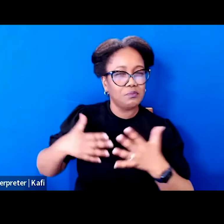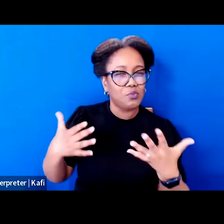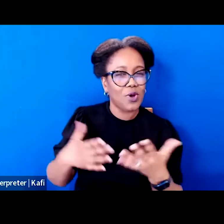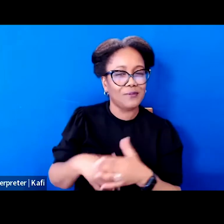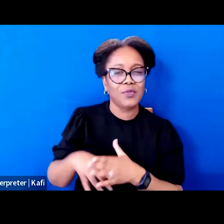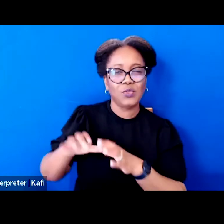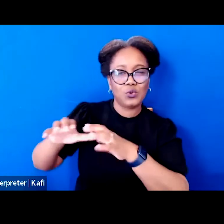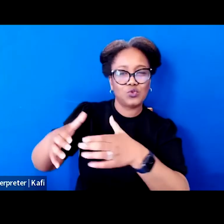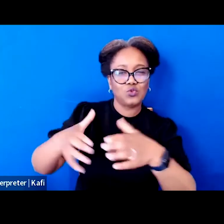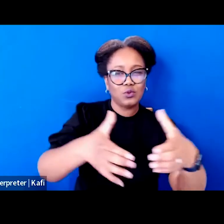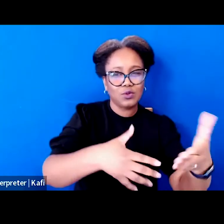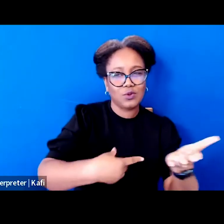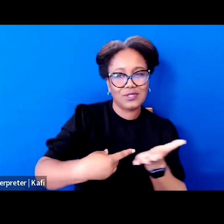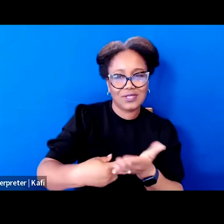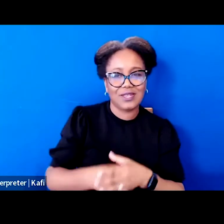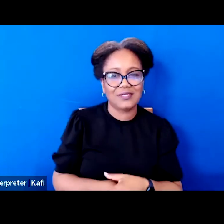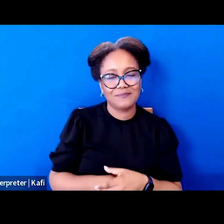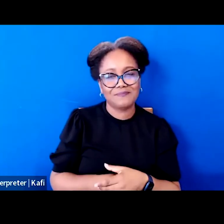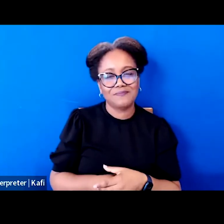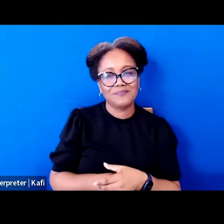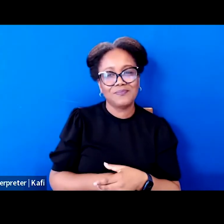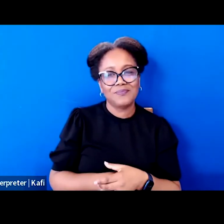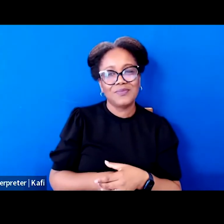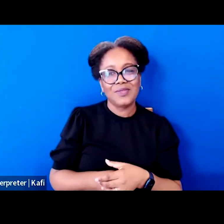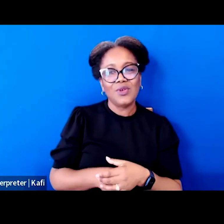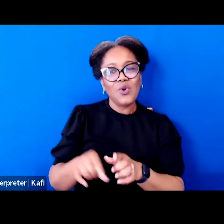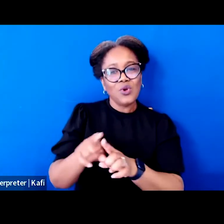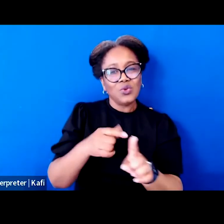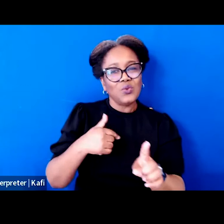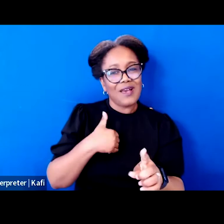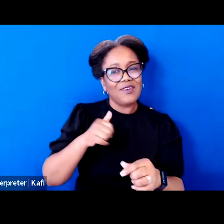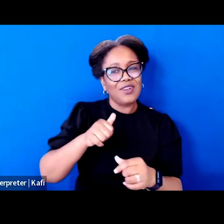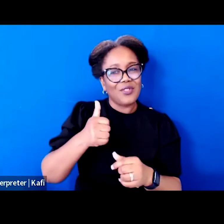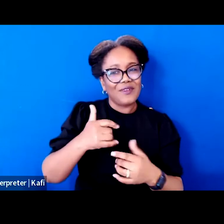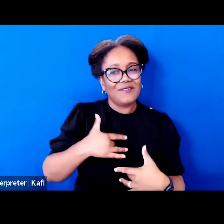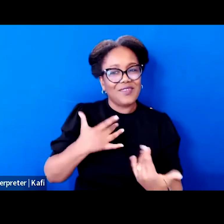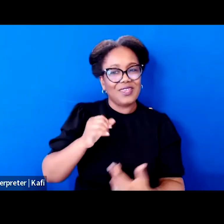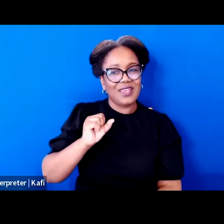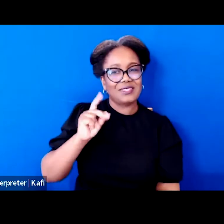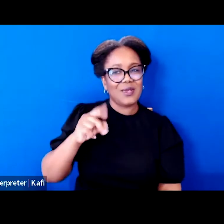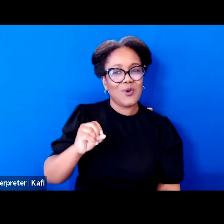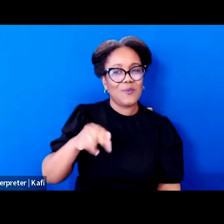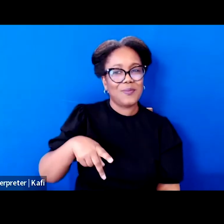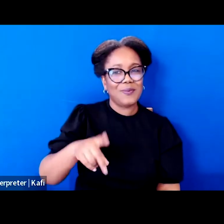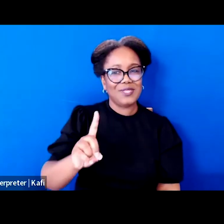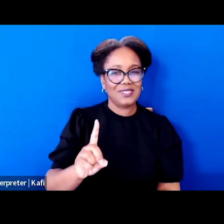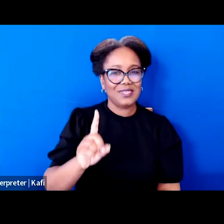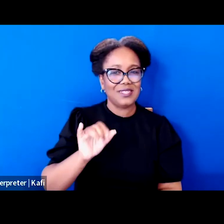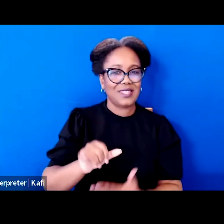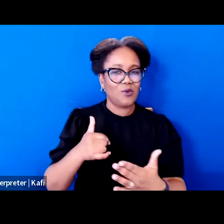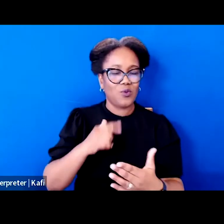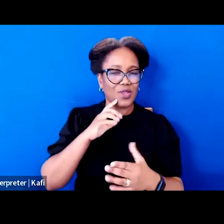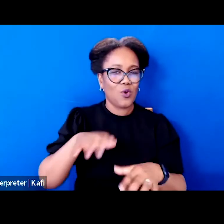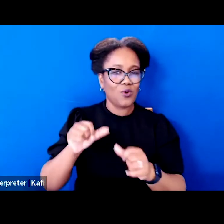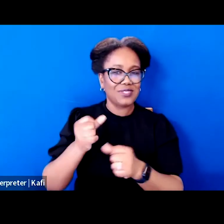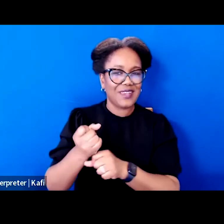about 300-something participants. I share that because I want you all to also get a sense of the work that